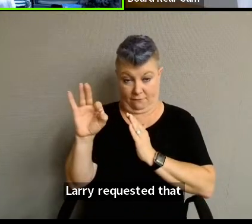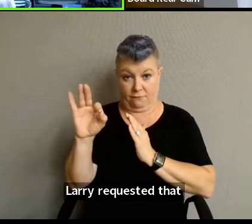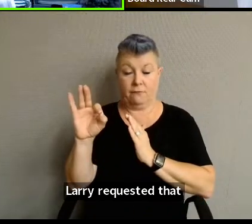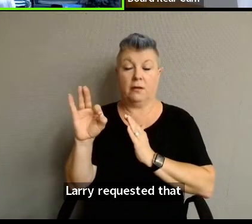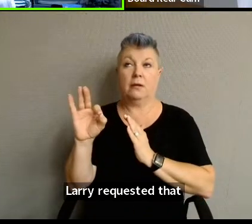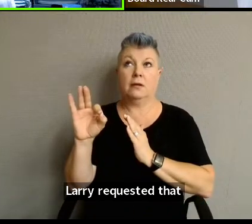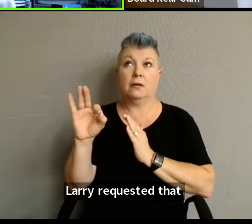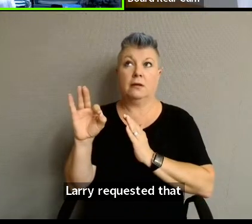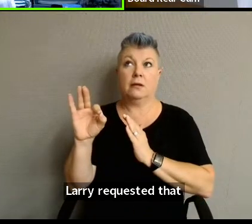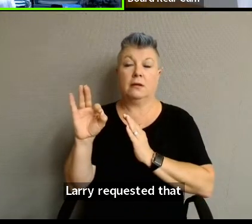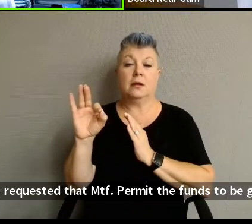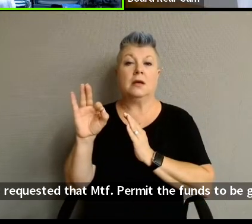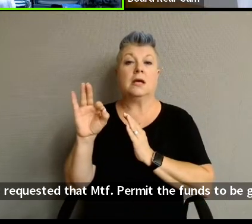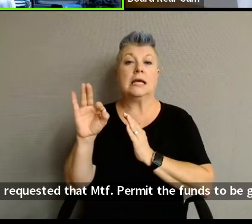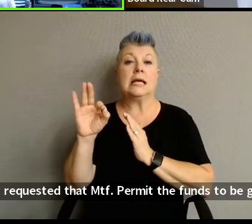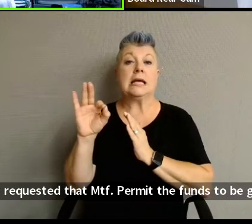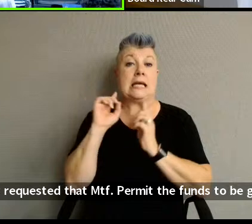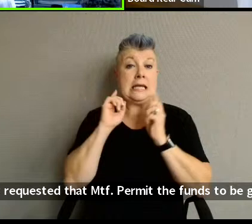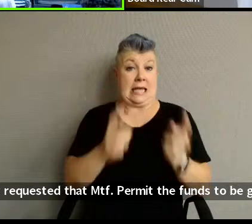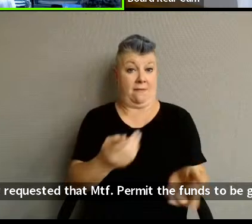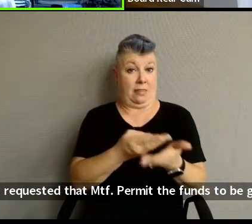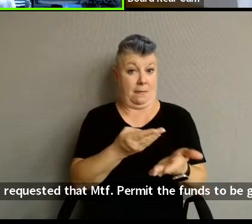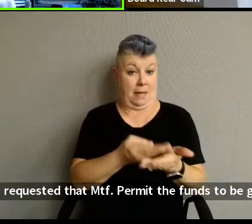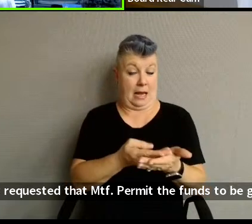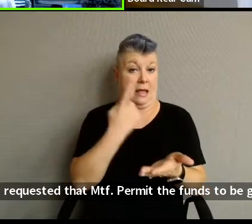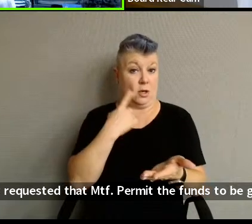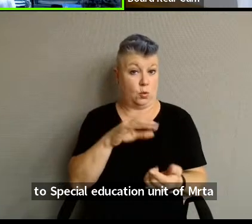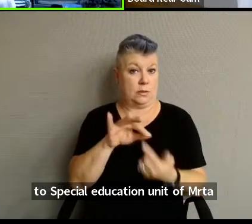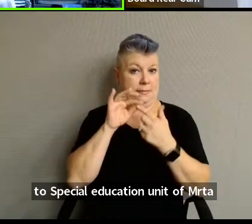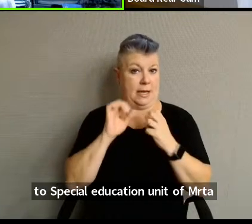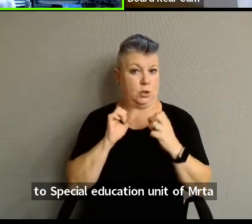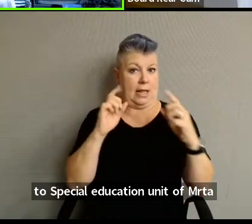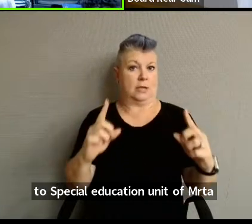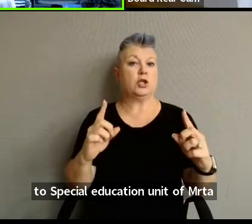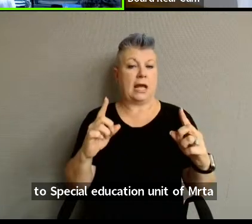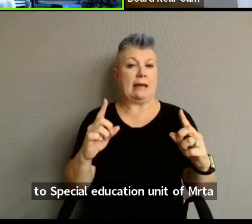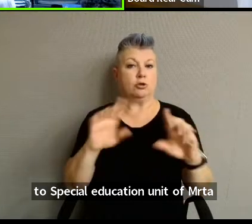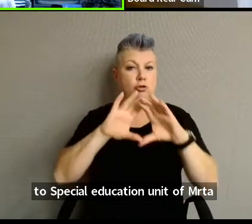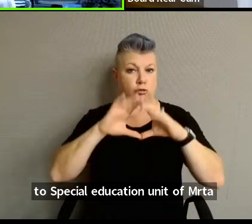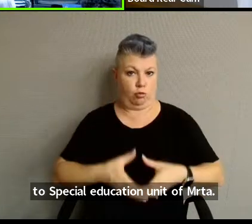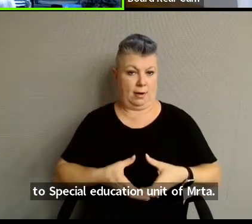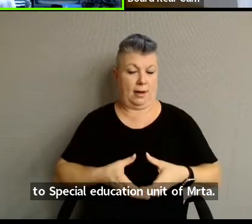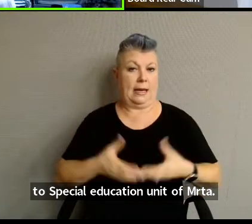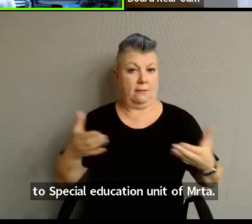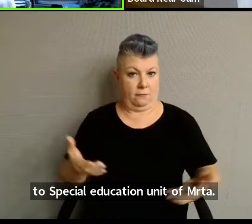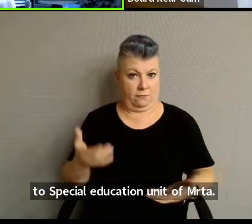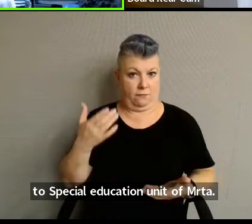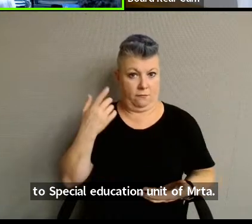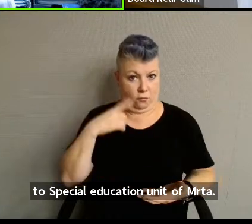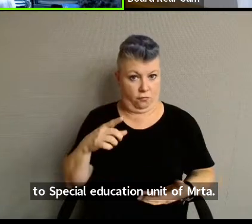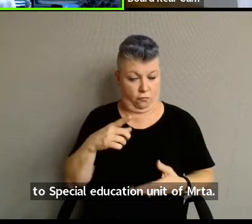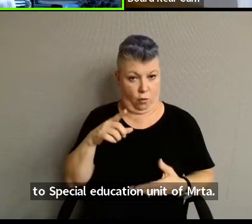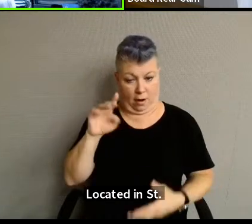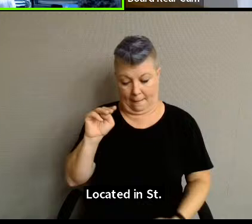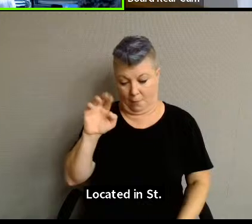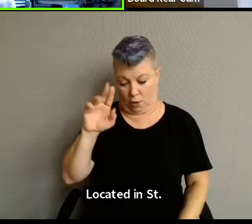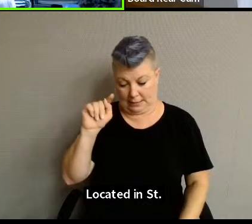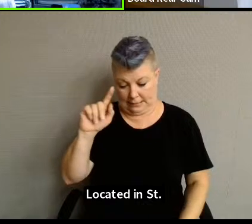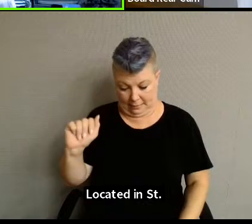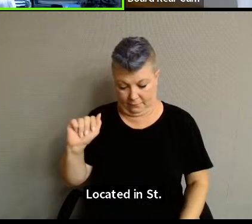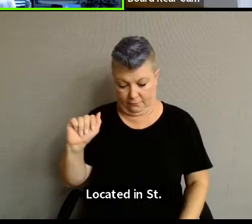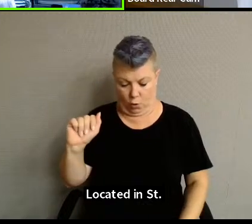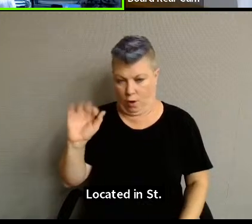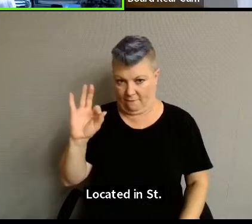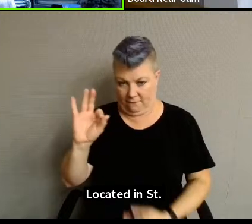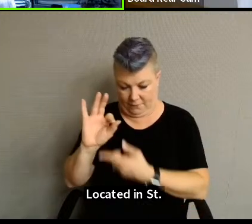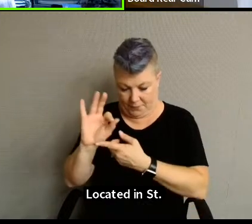to Special Education Unit of MRTA, located in St. Louis. Therefore, the fundamentals were established and the